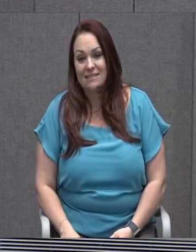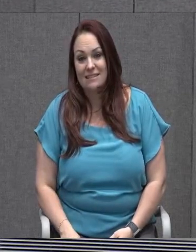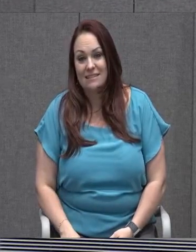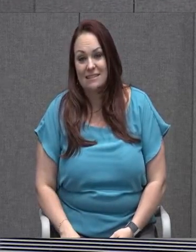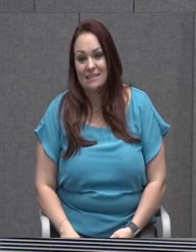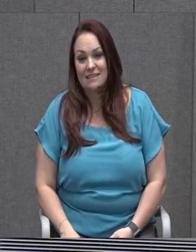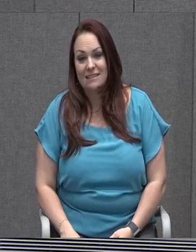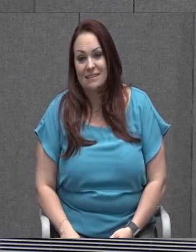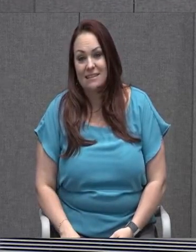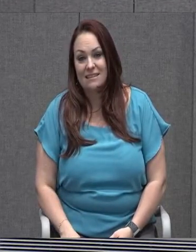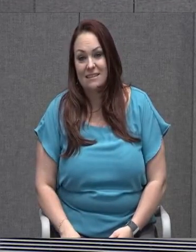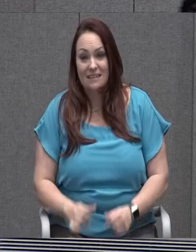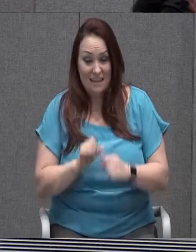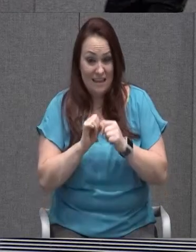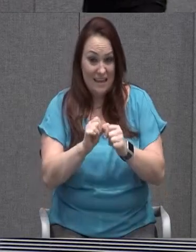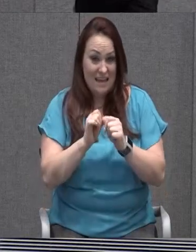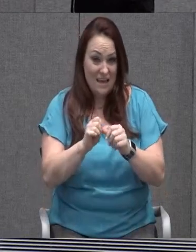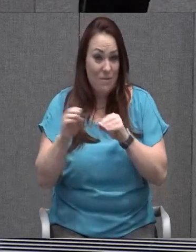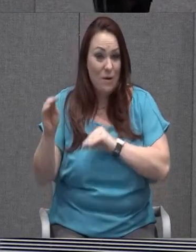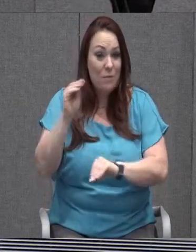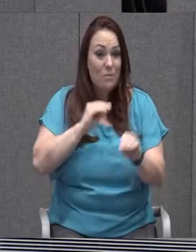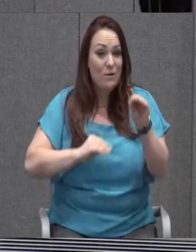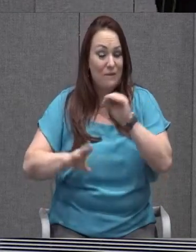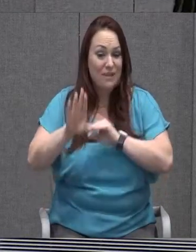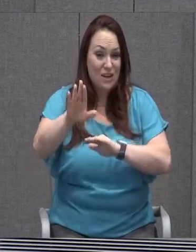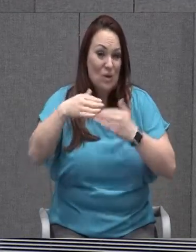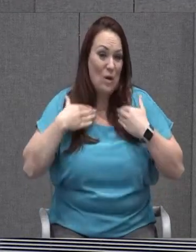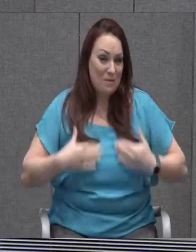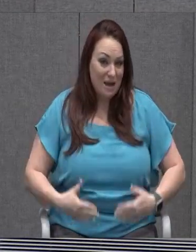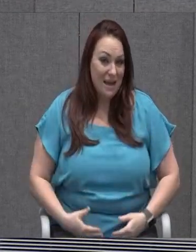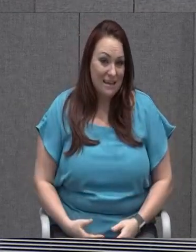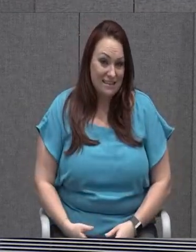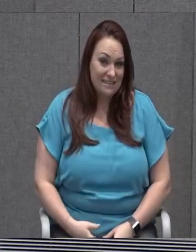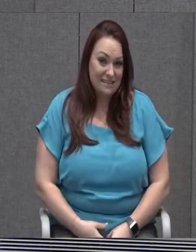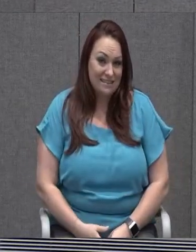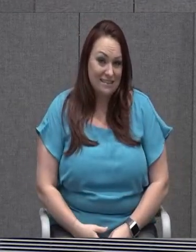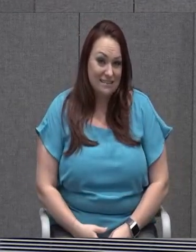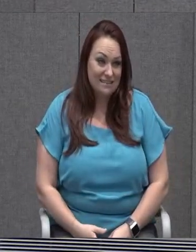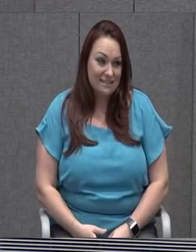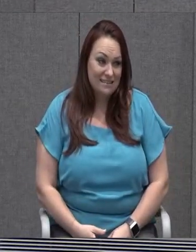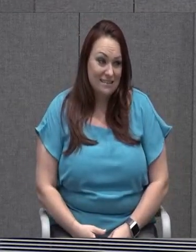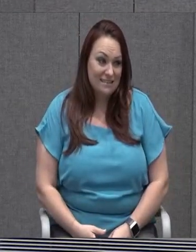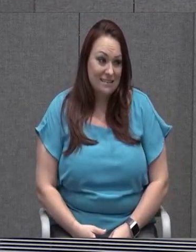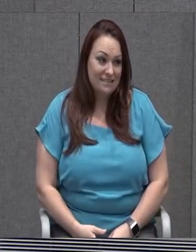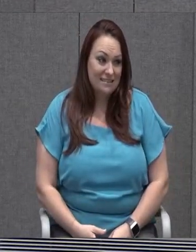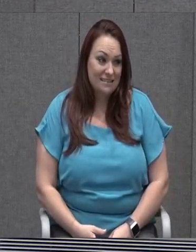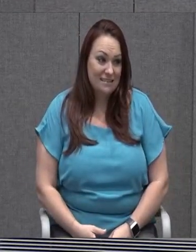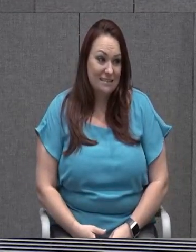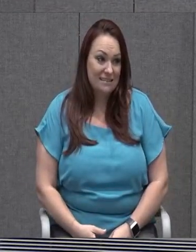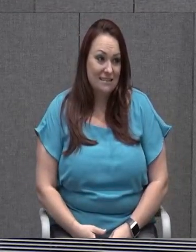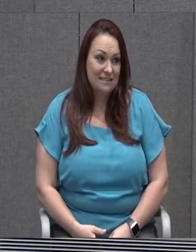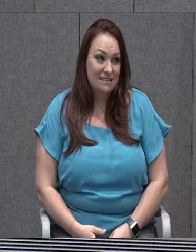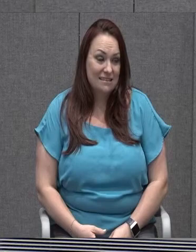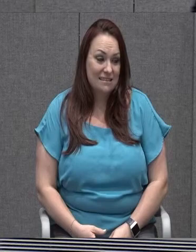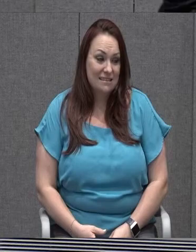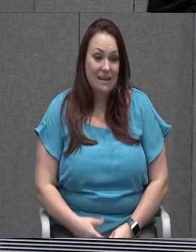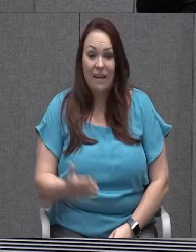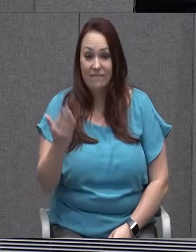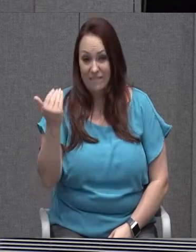Keep moving your body. 5. Very good, very good. 15